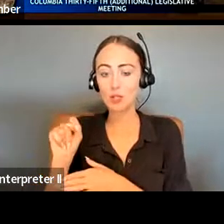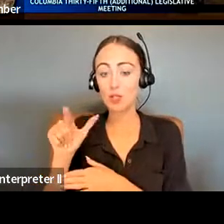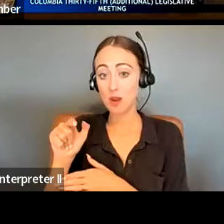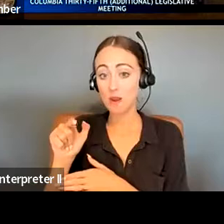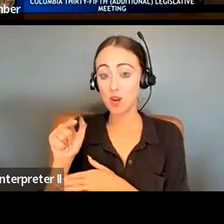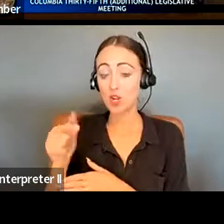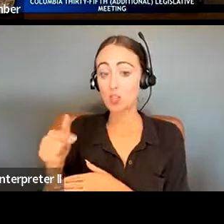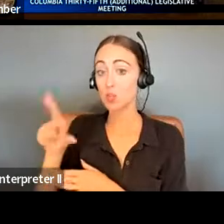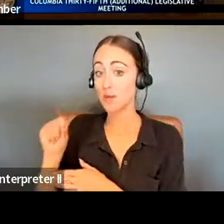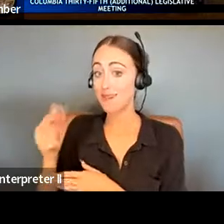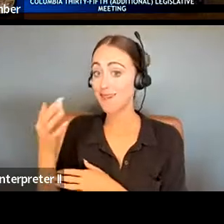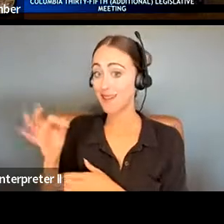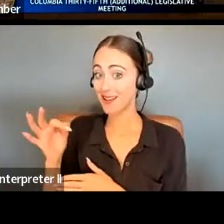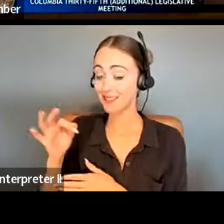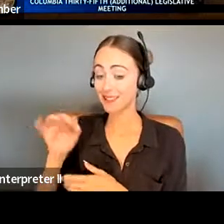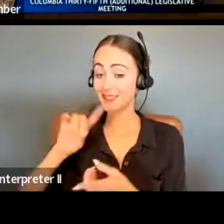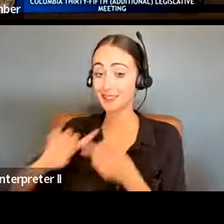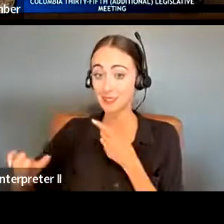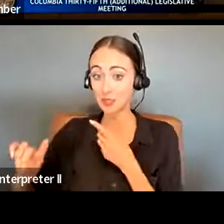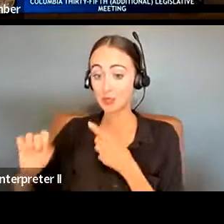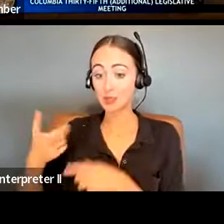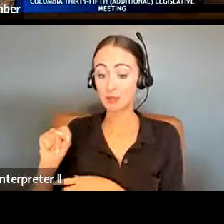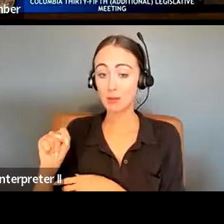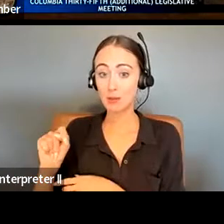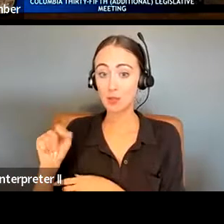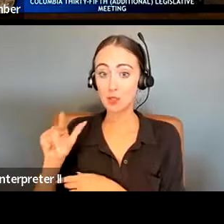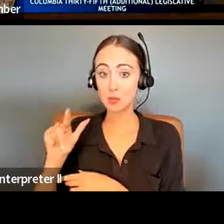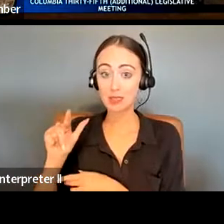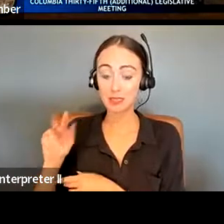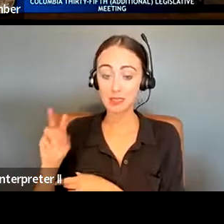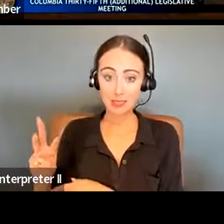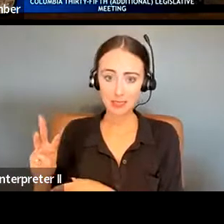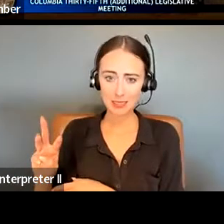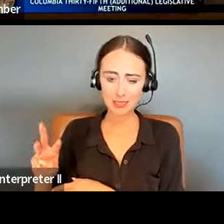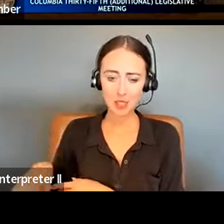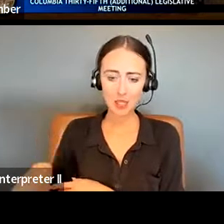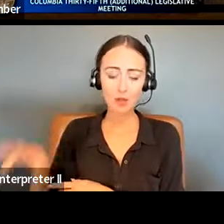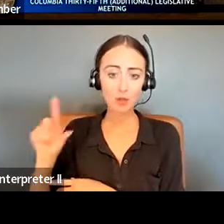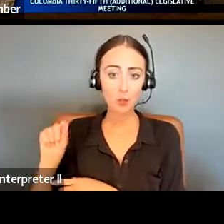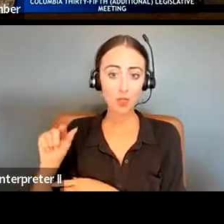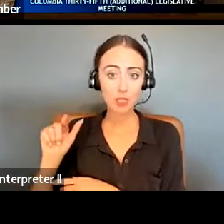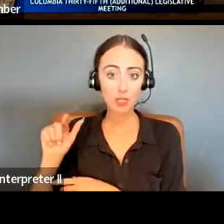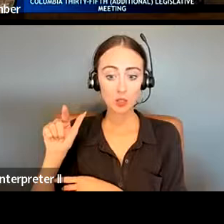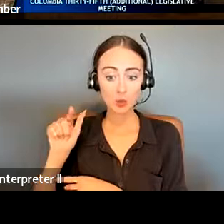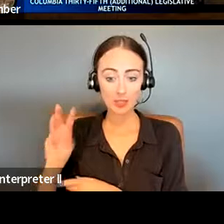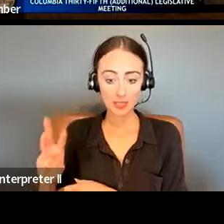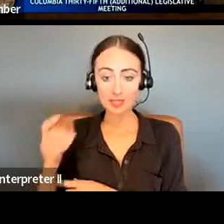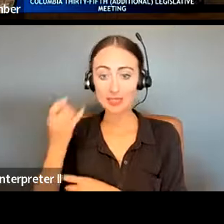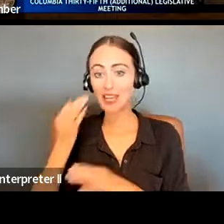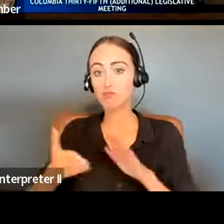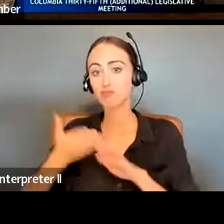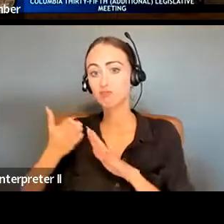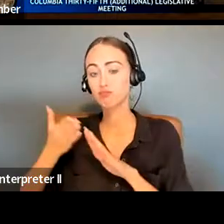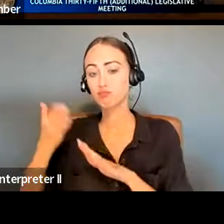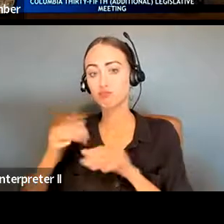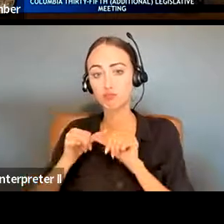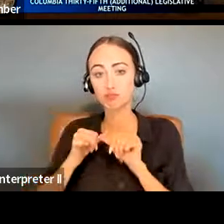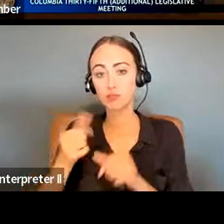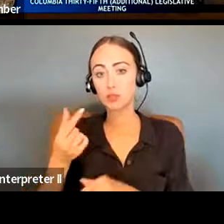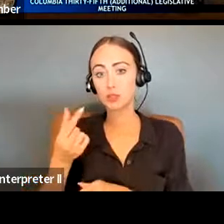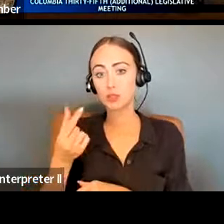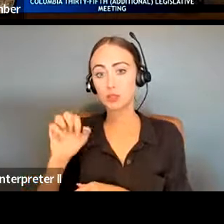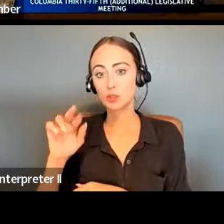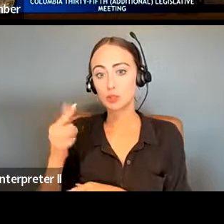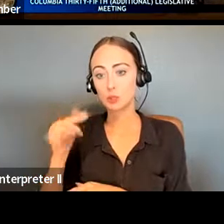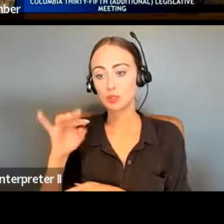September 30th, 2026, so long as it's owned by GST LLC and operated as Georgina's Restaurant. The